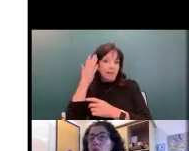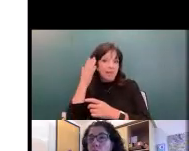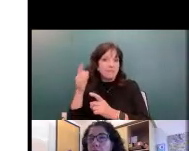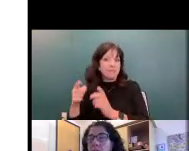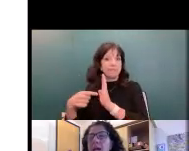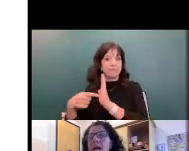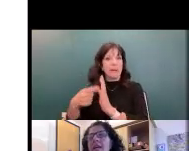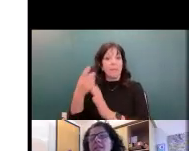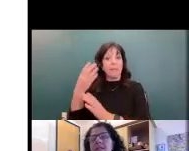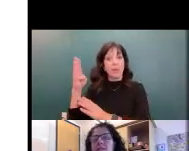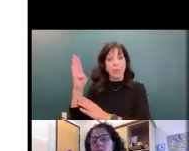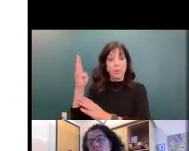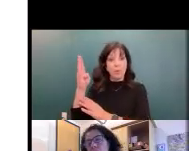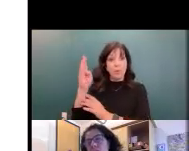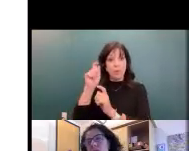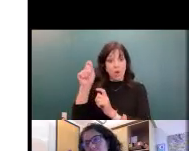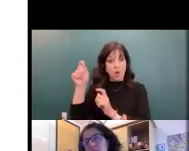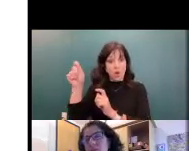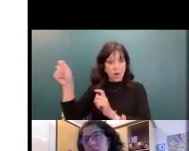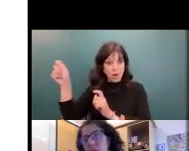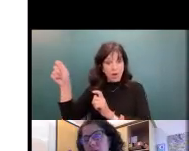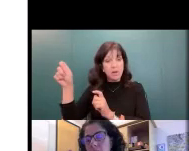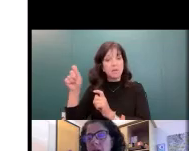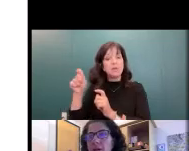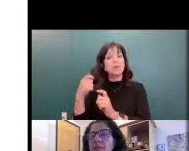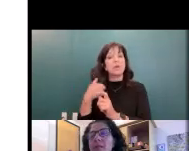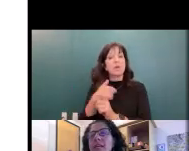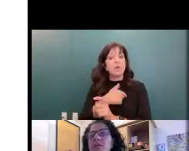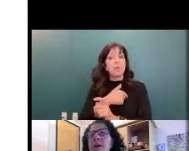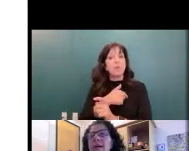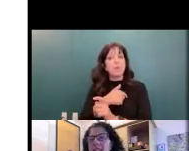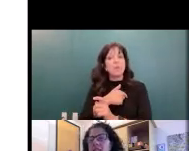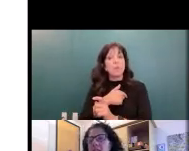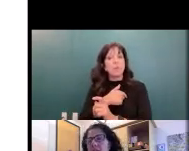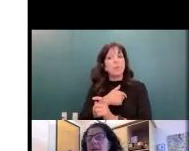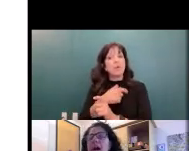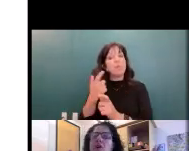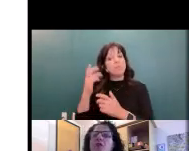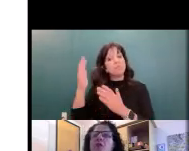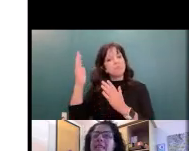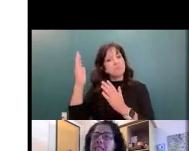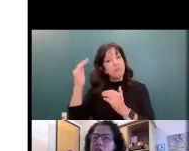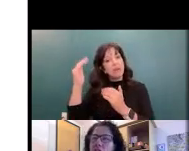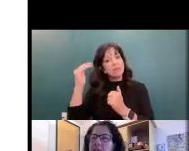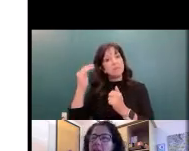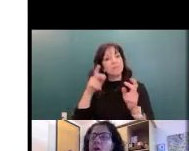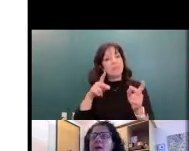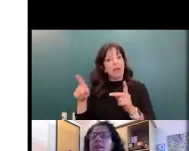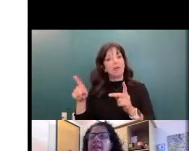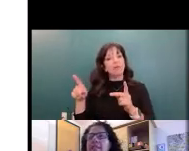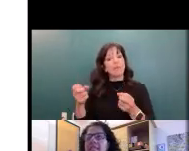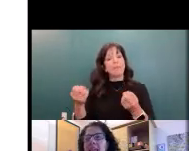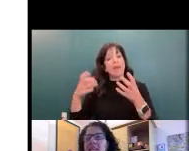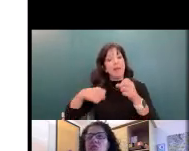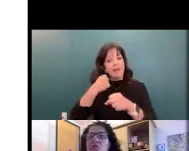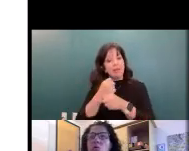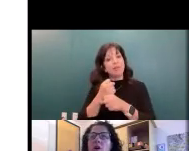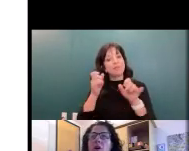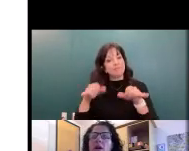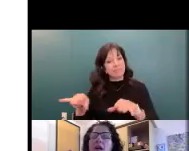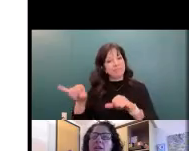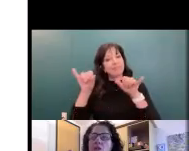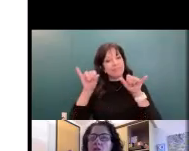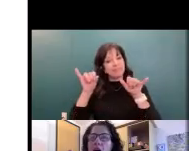represented in blue. And this is what we have been expected, and it's been the pattern for many years now. That's the